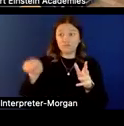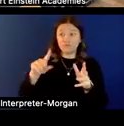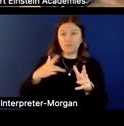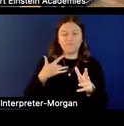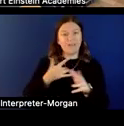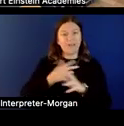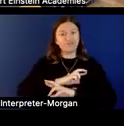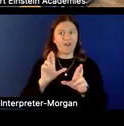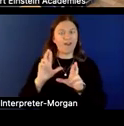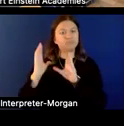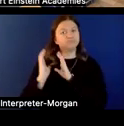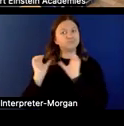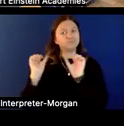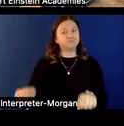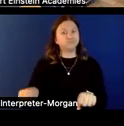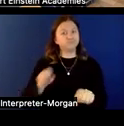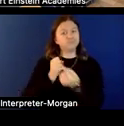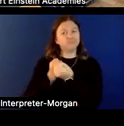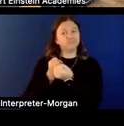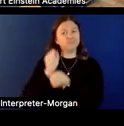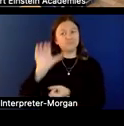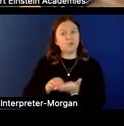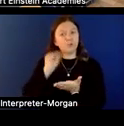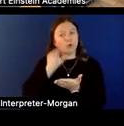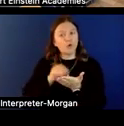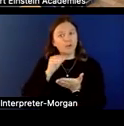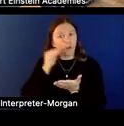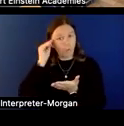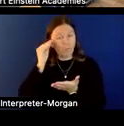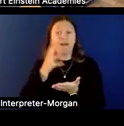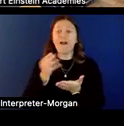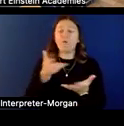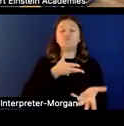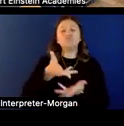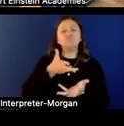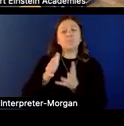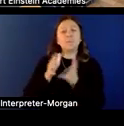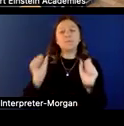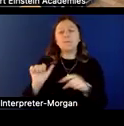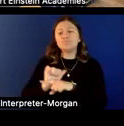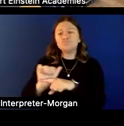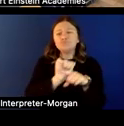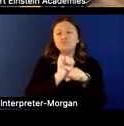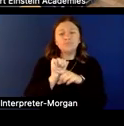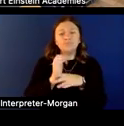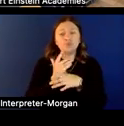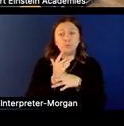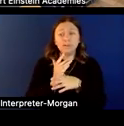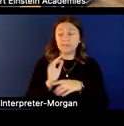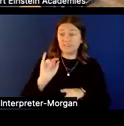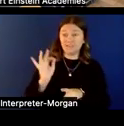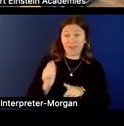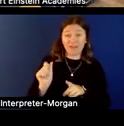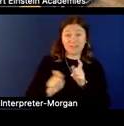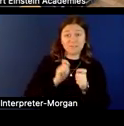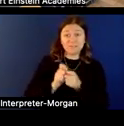And we want to just interact as much as possible tonight with the German. If you have any specific requests that you already know, it's like, oh,